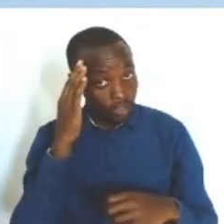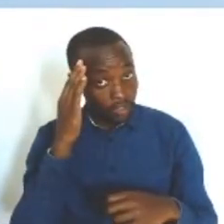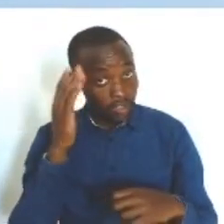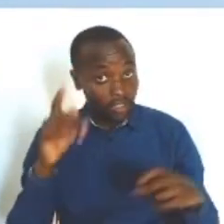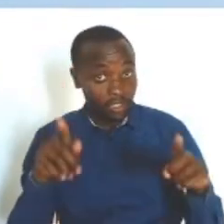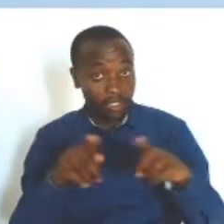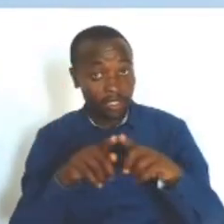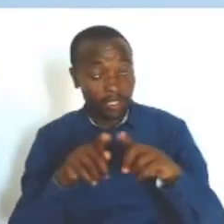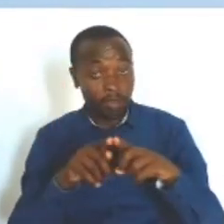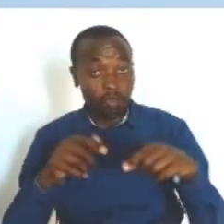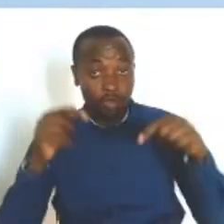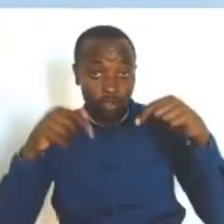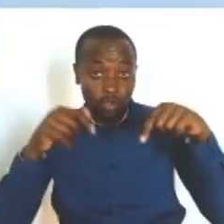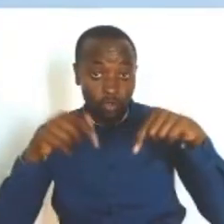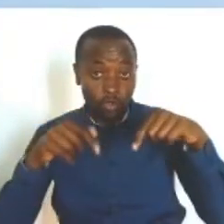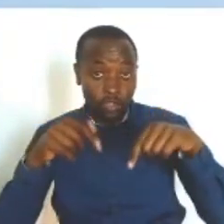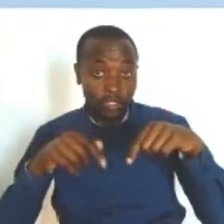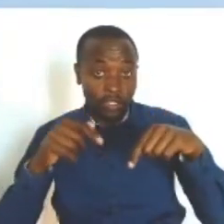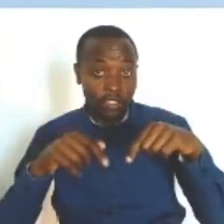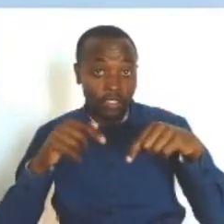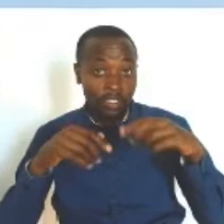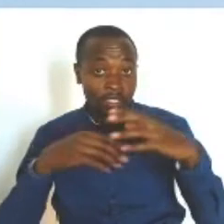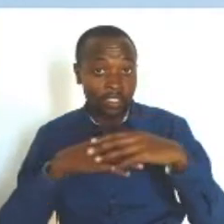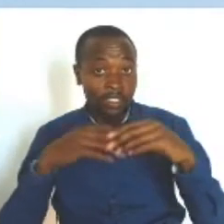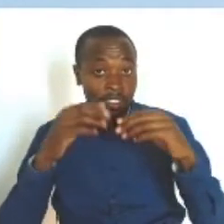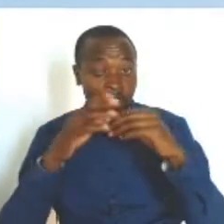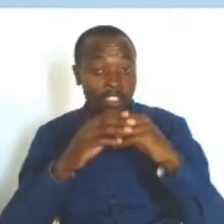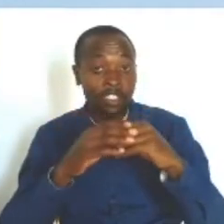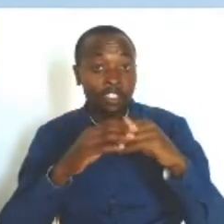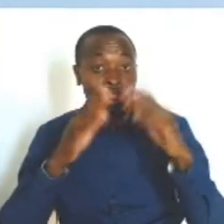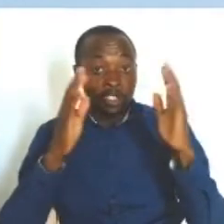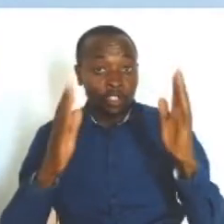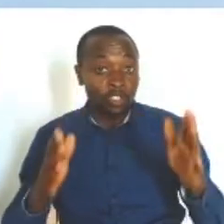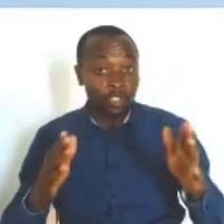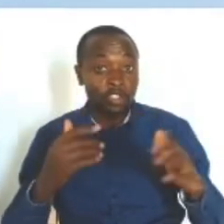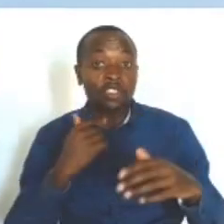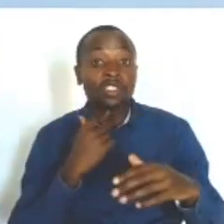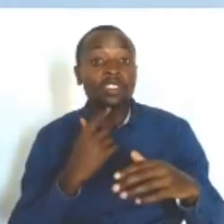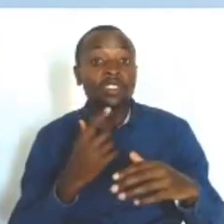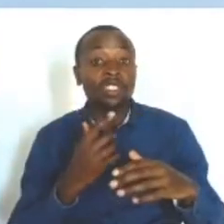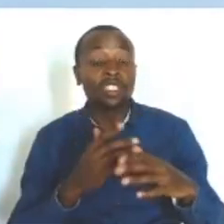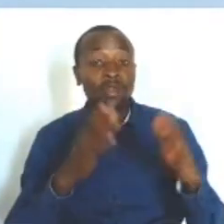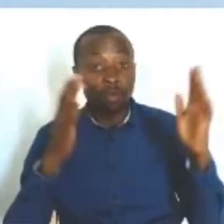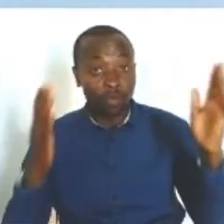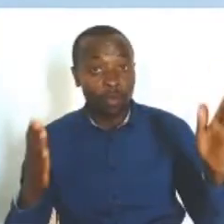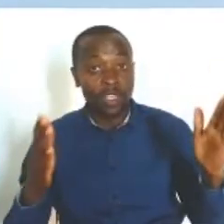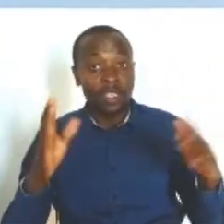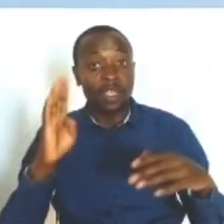the order of creation by coming up with a theory they call Big Bang